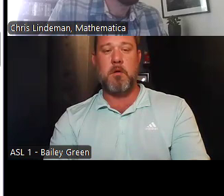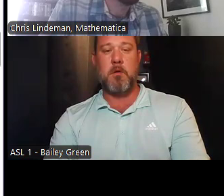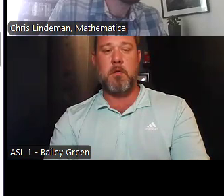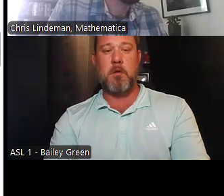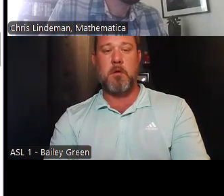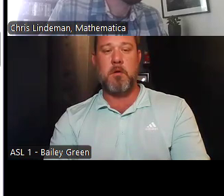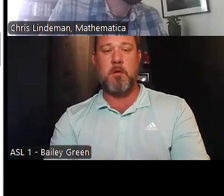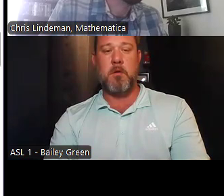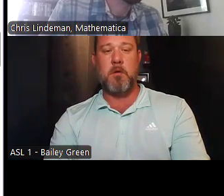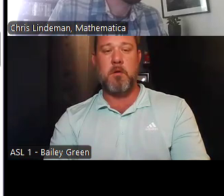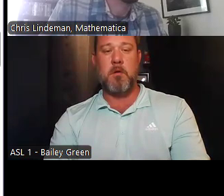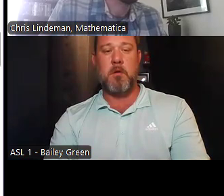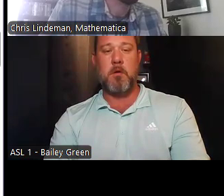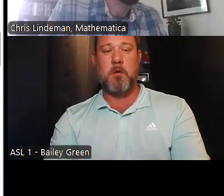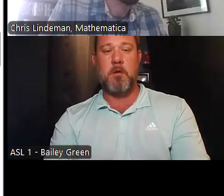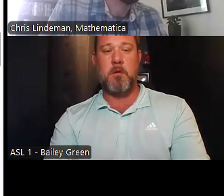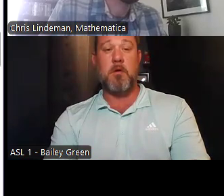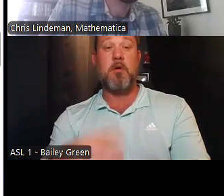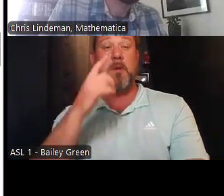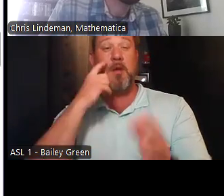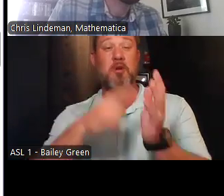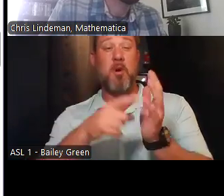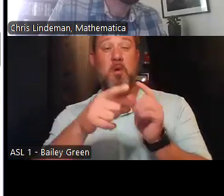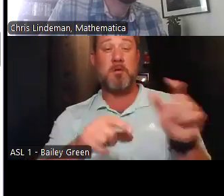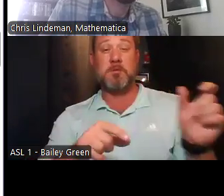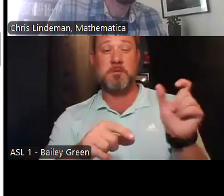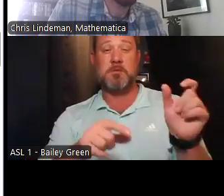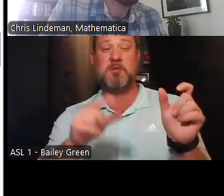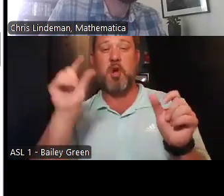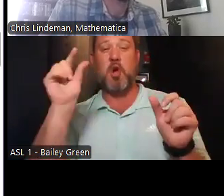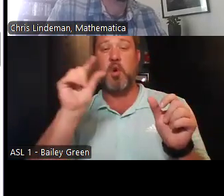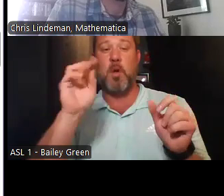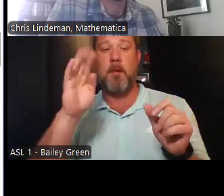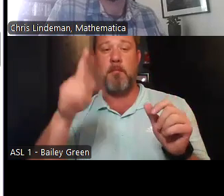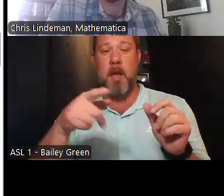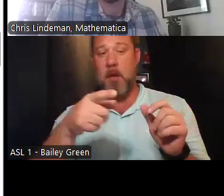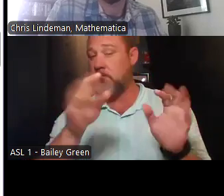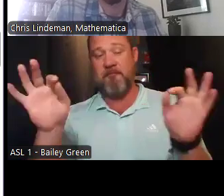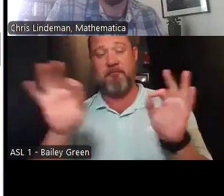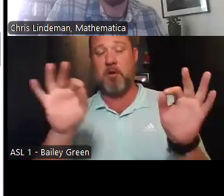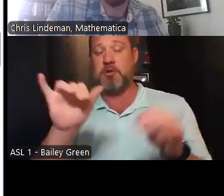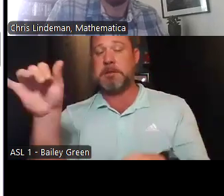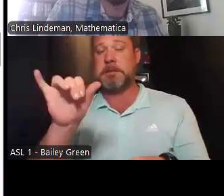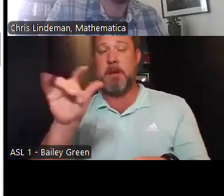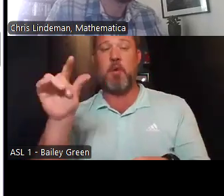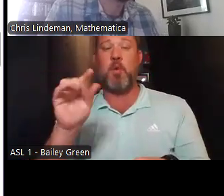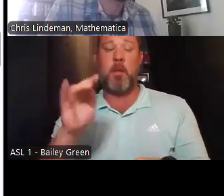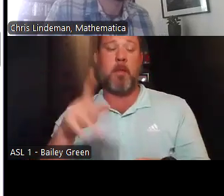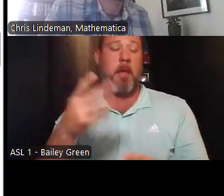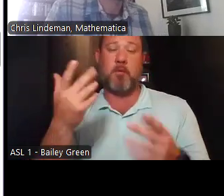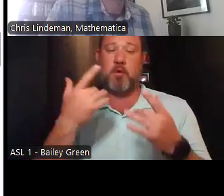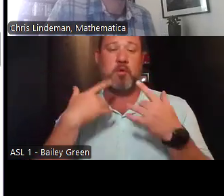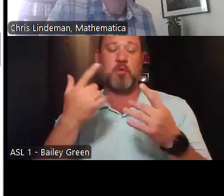And you may notice that in the lower left-hand corner is identified as a Google map, and it functions just like any Google map that you might be used